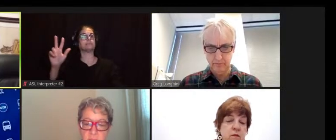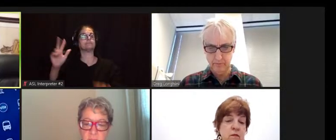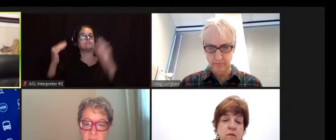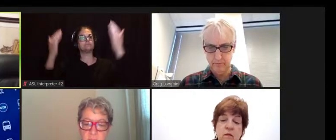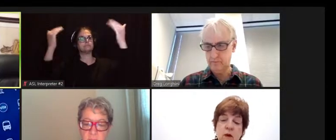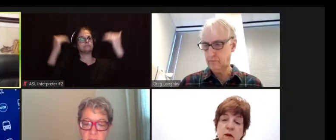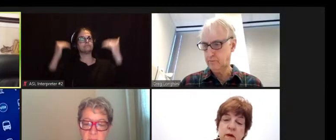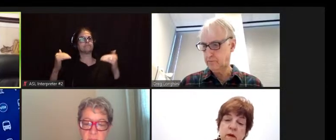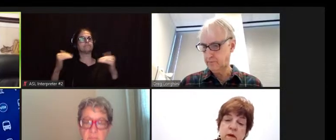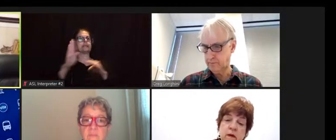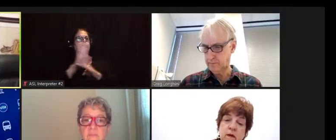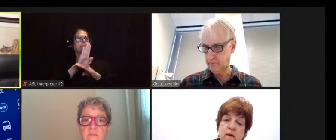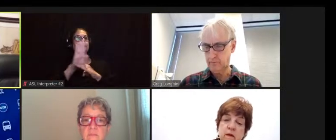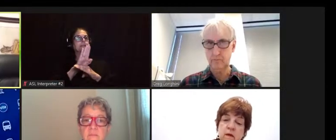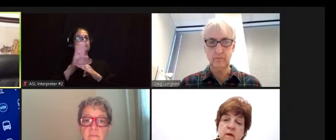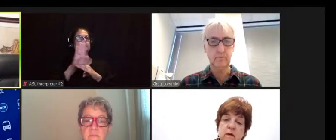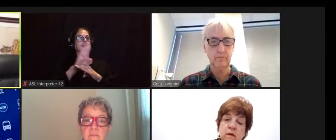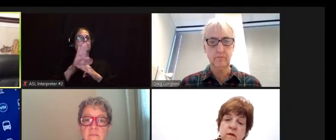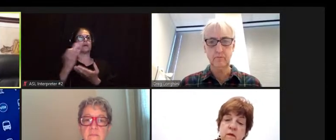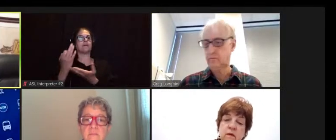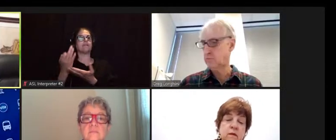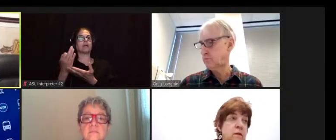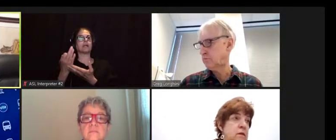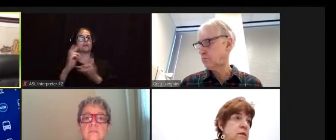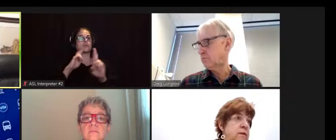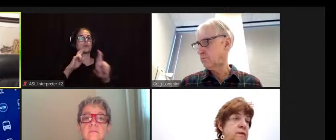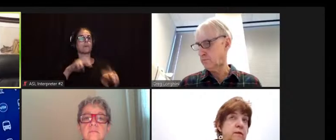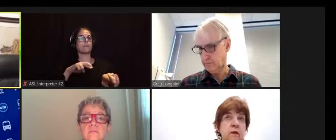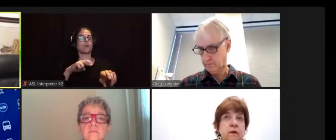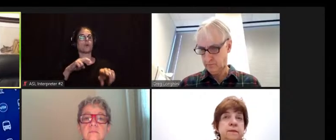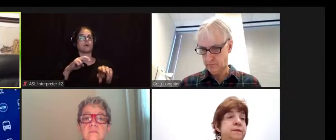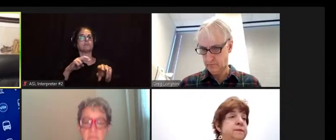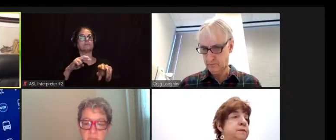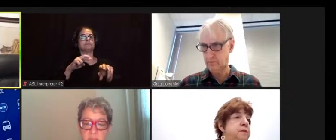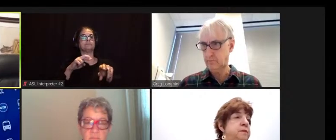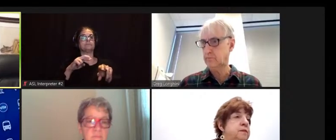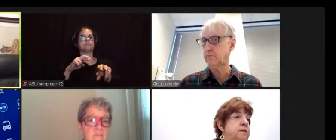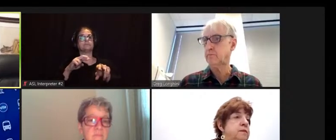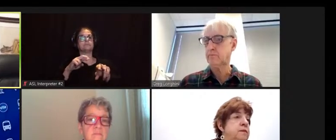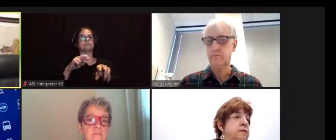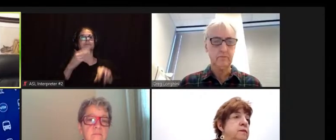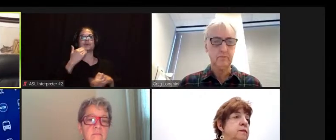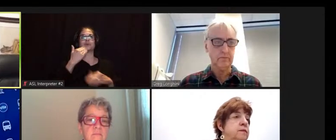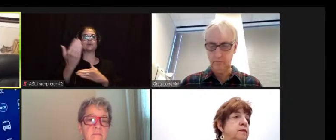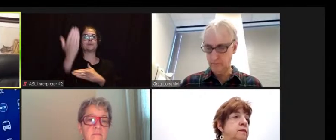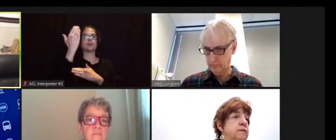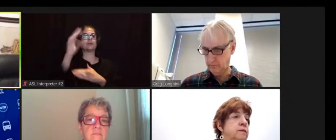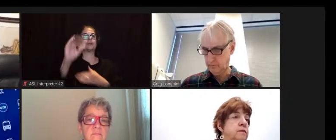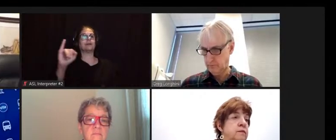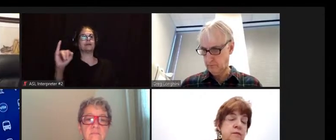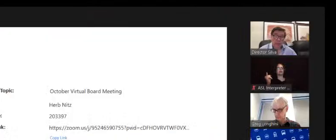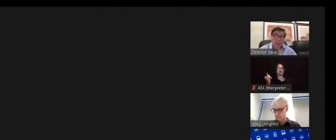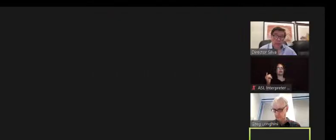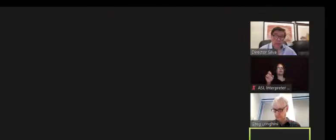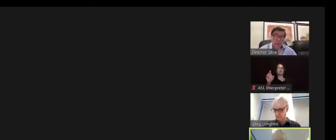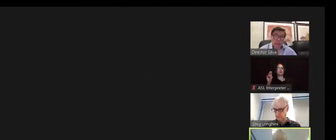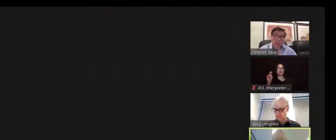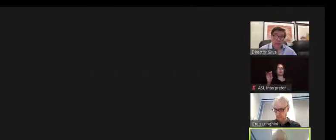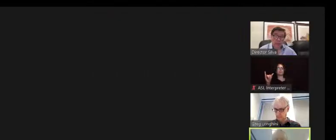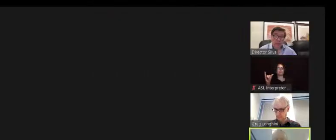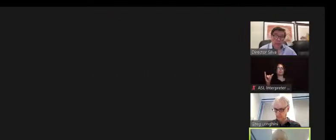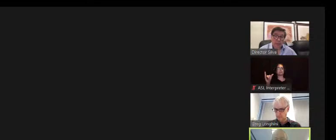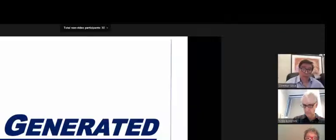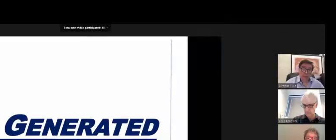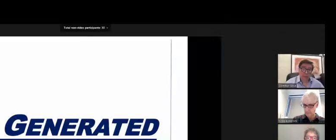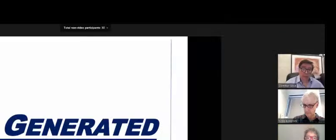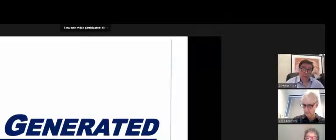business is the finance report. Jeremy Fine. Good morning, Jeremy. Morning. I'm Jeremy